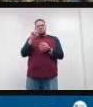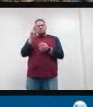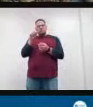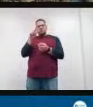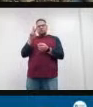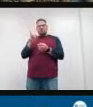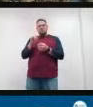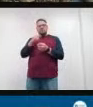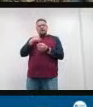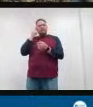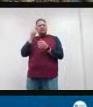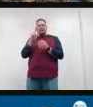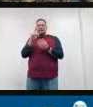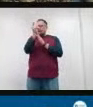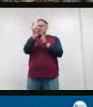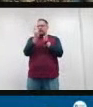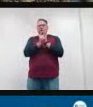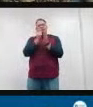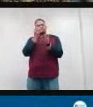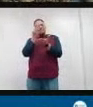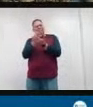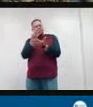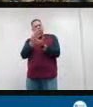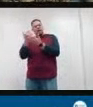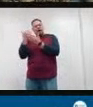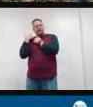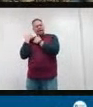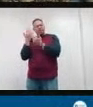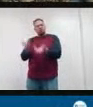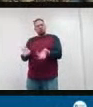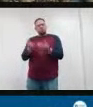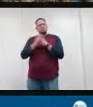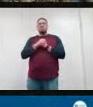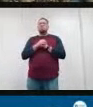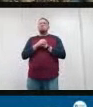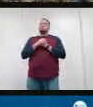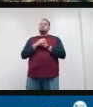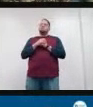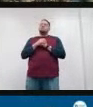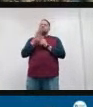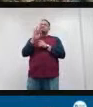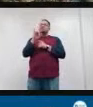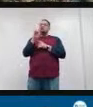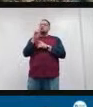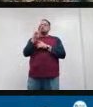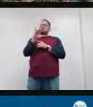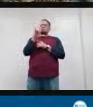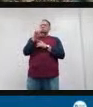like legal financial obligation when I think of the word fiduciary.